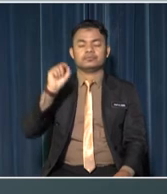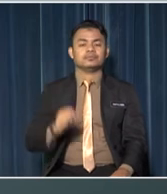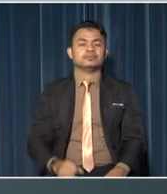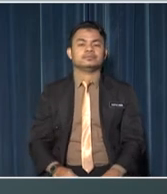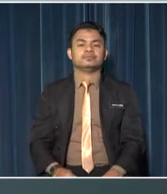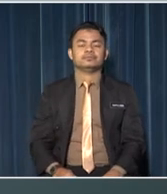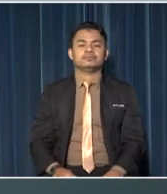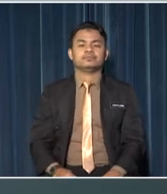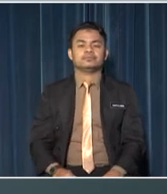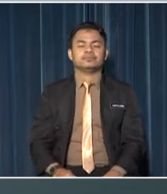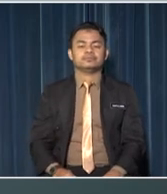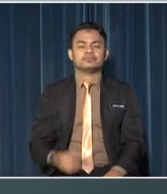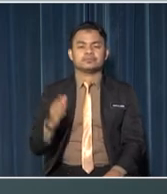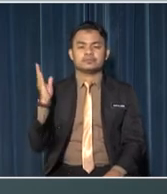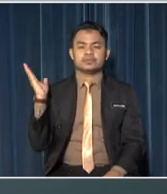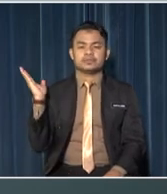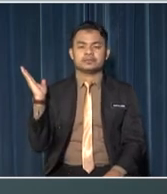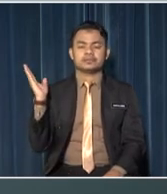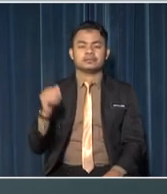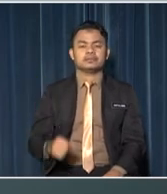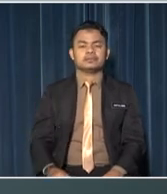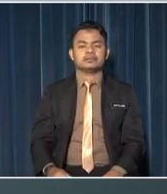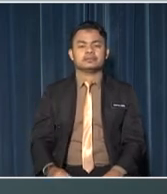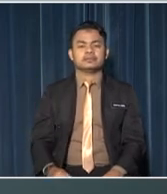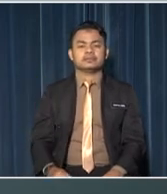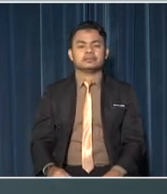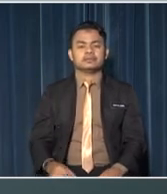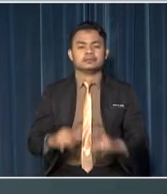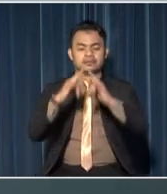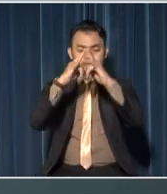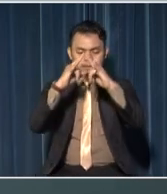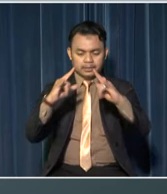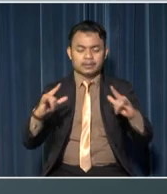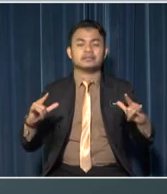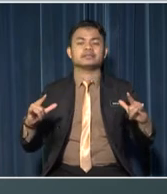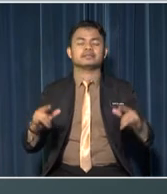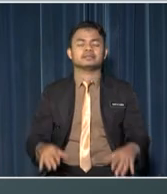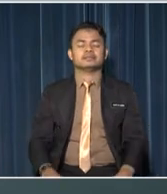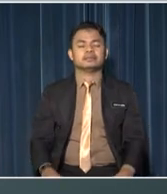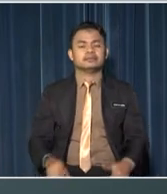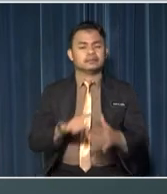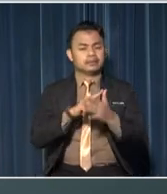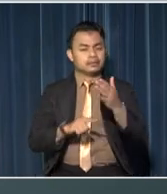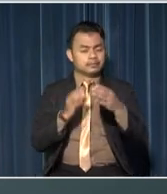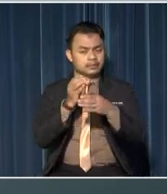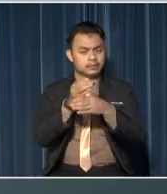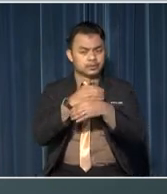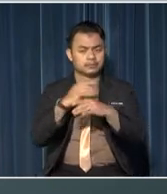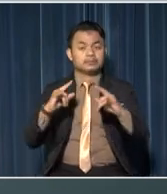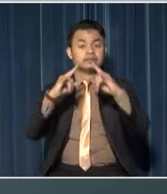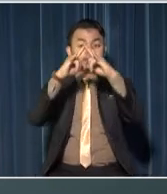This is a tent. What is the shape of a